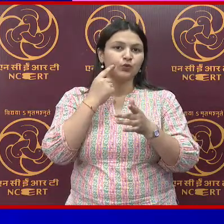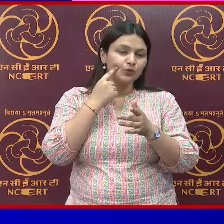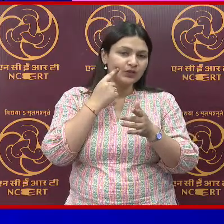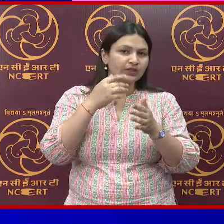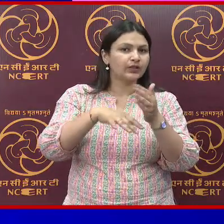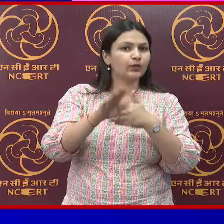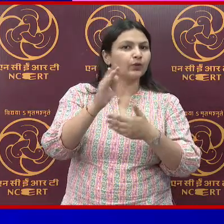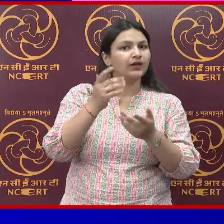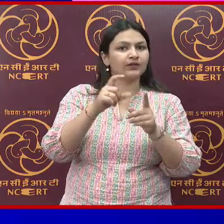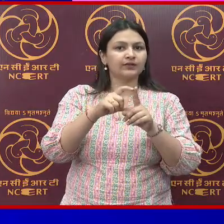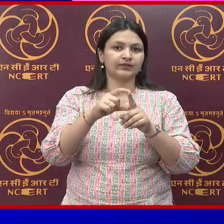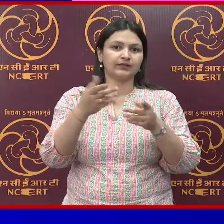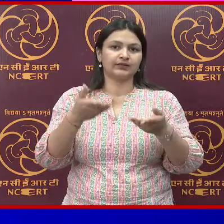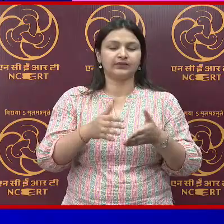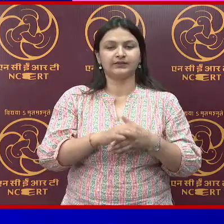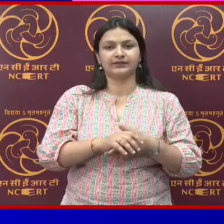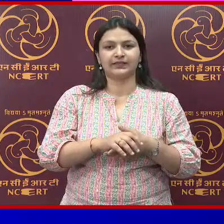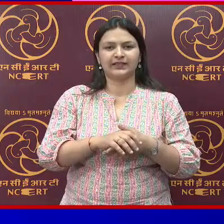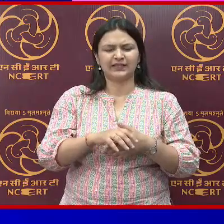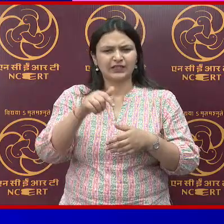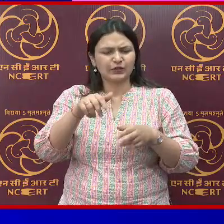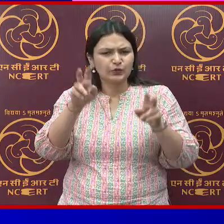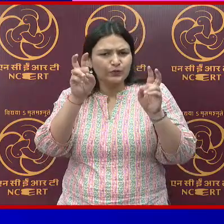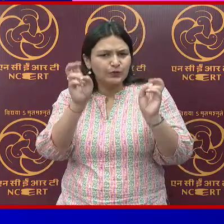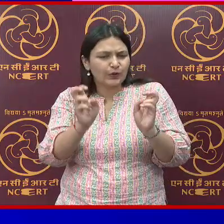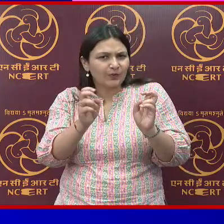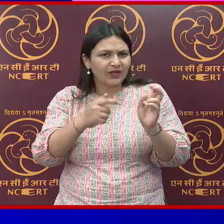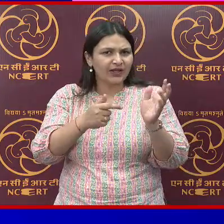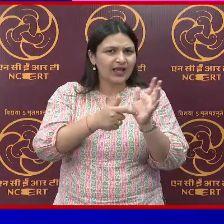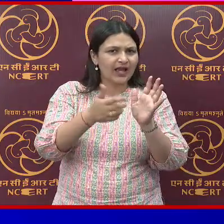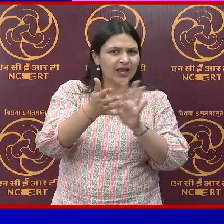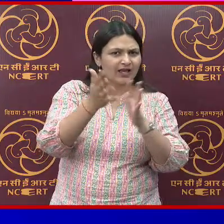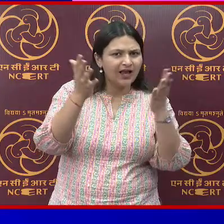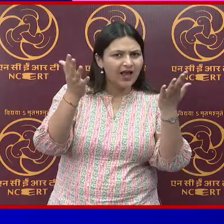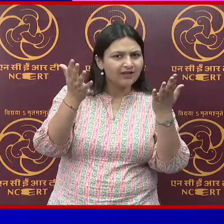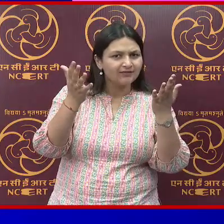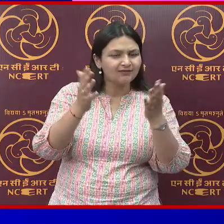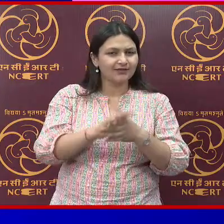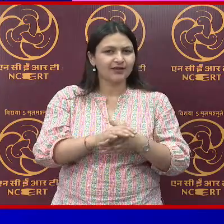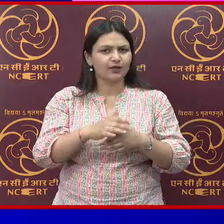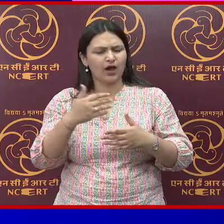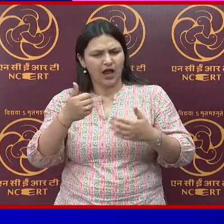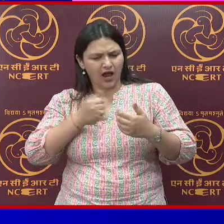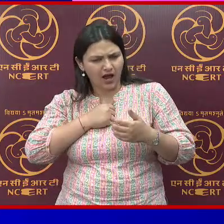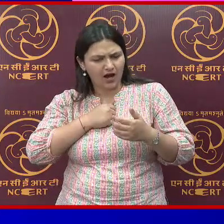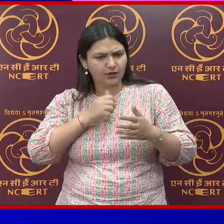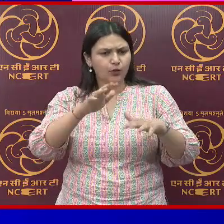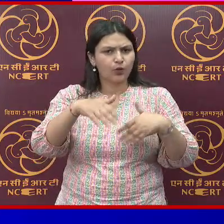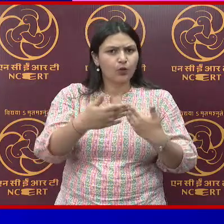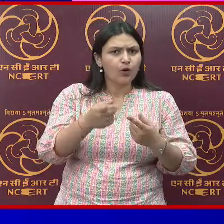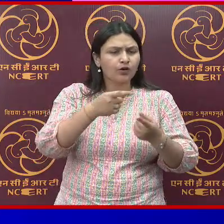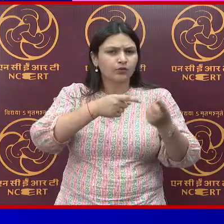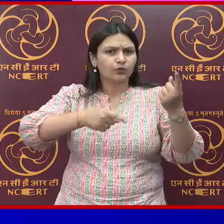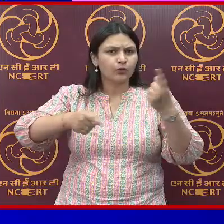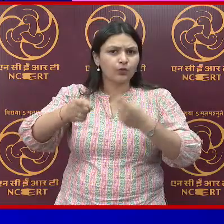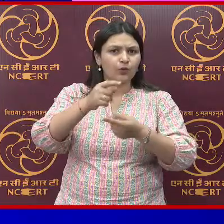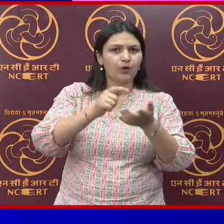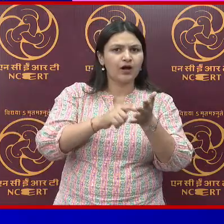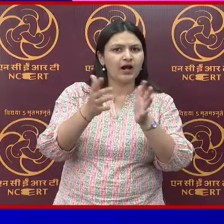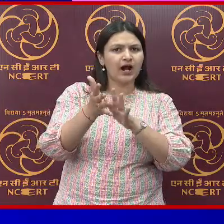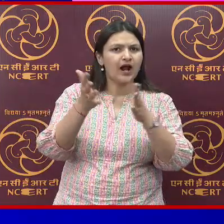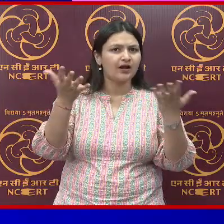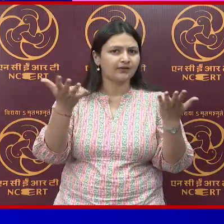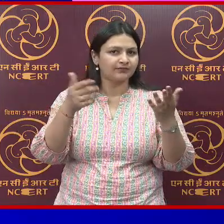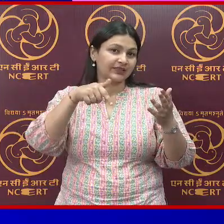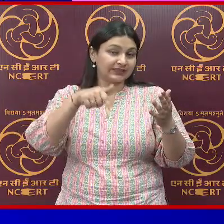Little Two Hands. We are going to talk about our hands. Yes. Or anybody's hand. Anybody's and ours also. Yes, but it